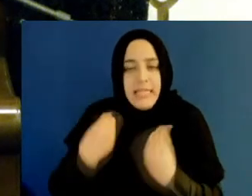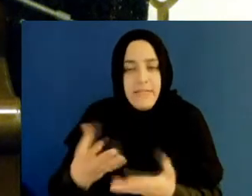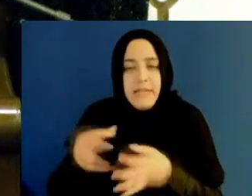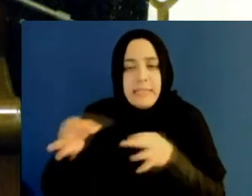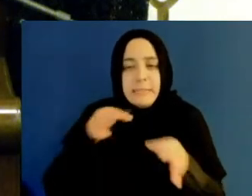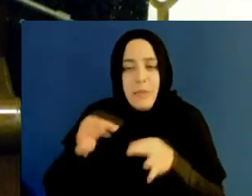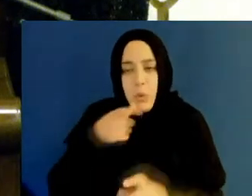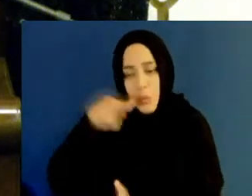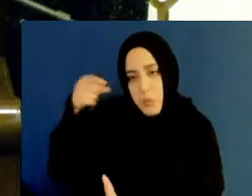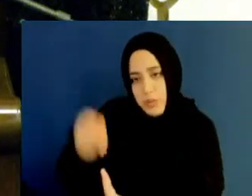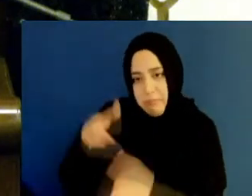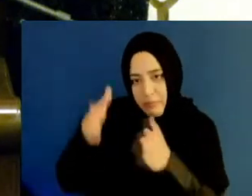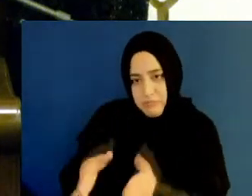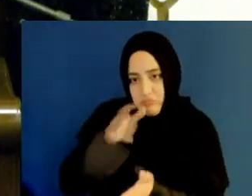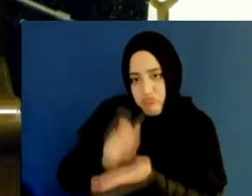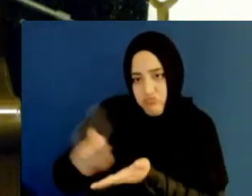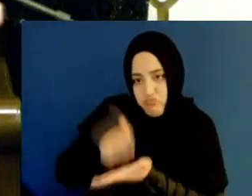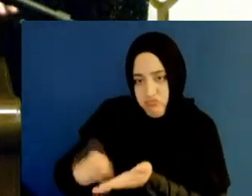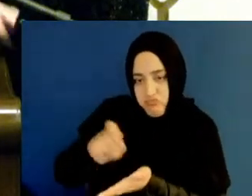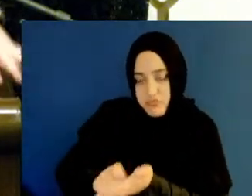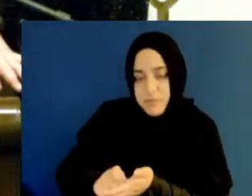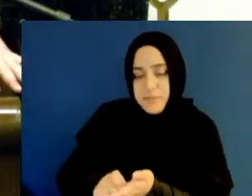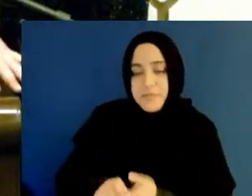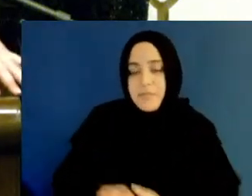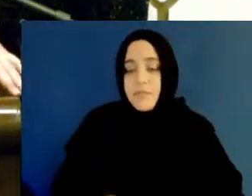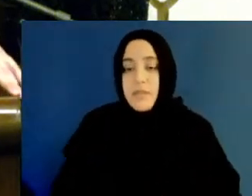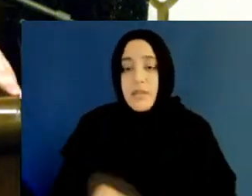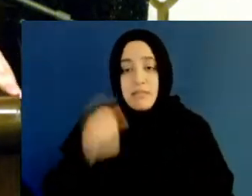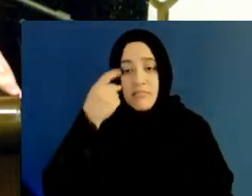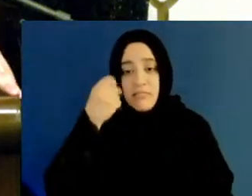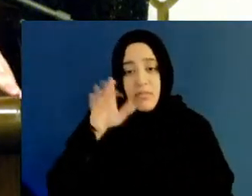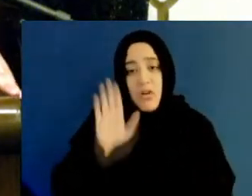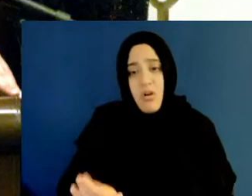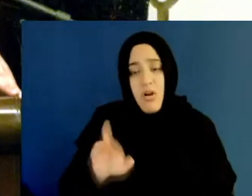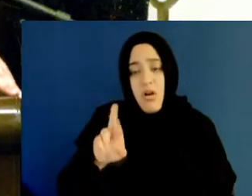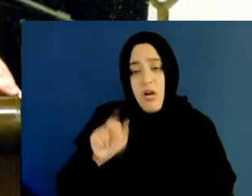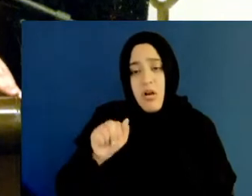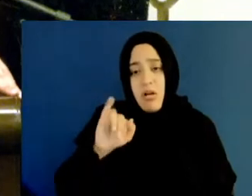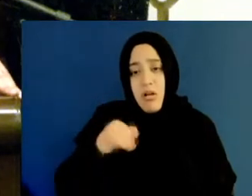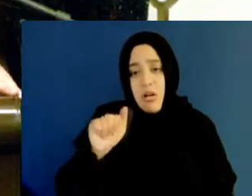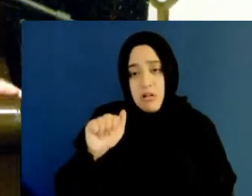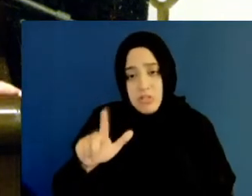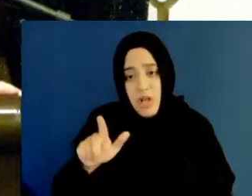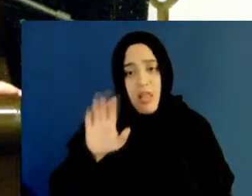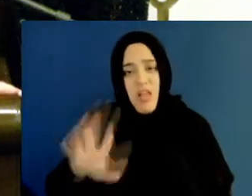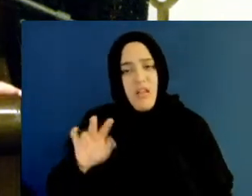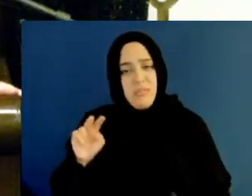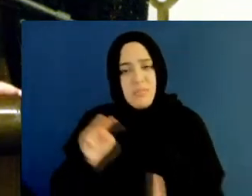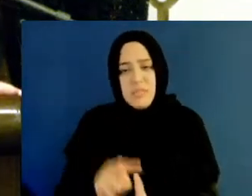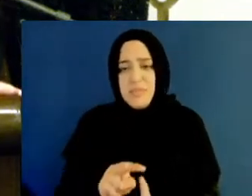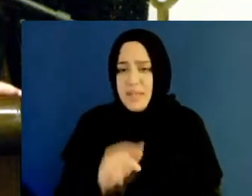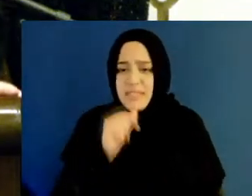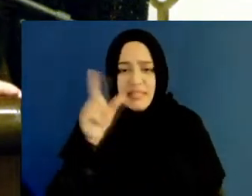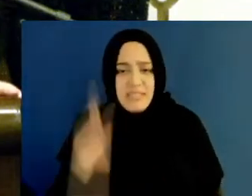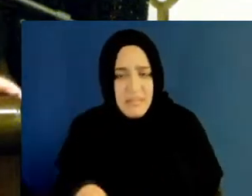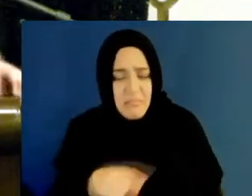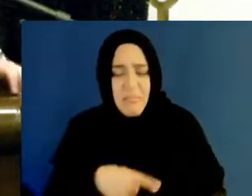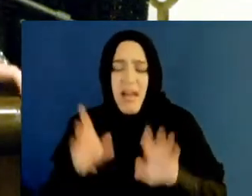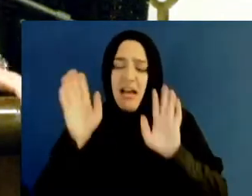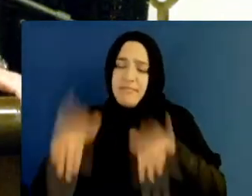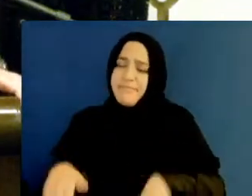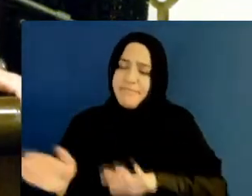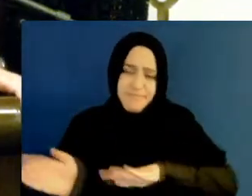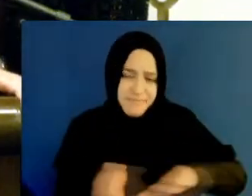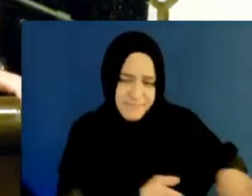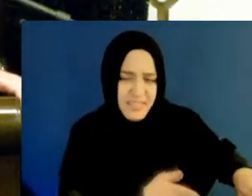though perspective of Rijal is not needed over here because there are enough external Qara'in. In any case, we'll park that topic on the